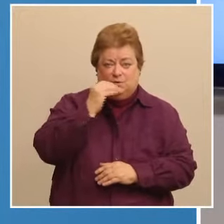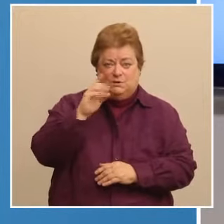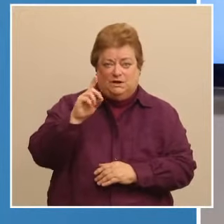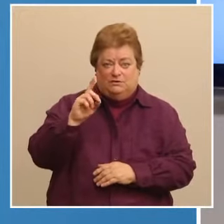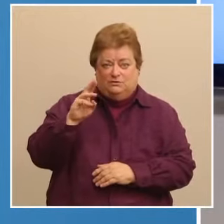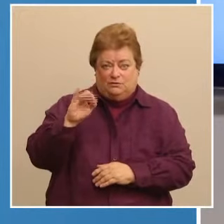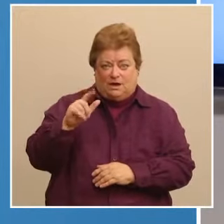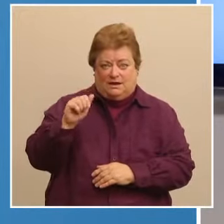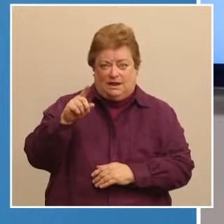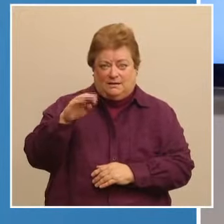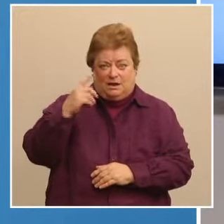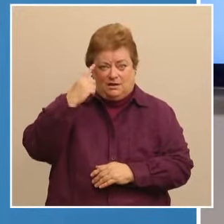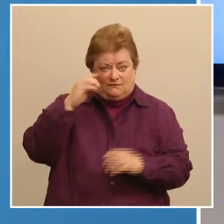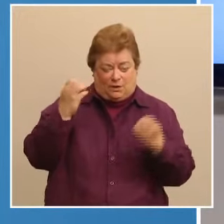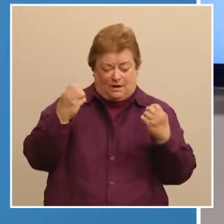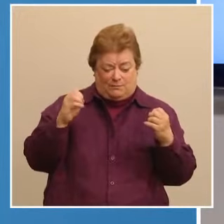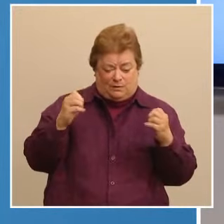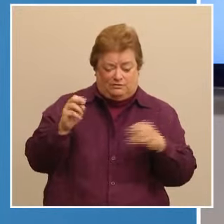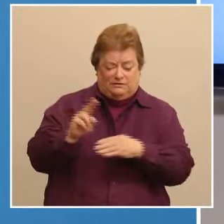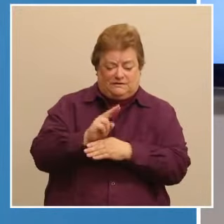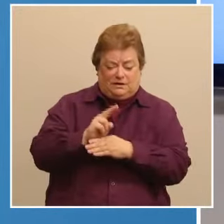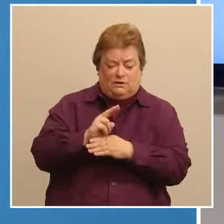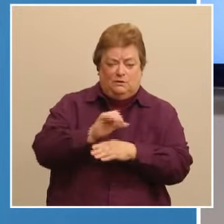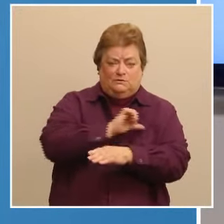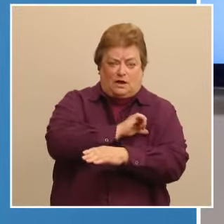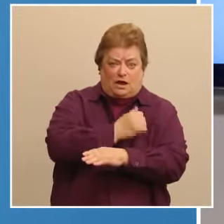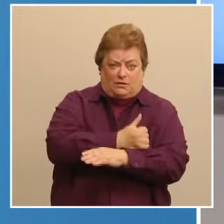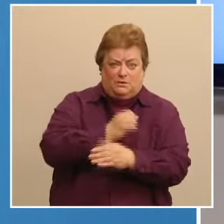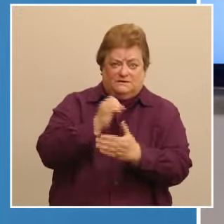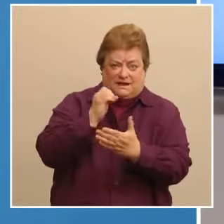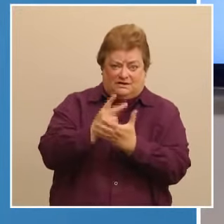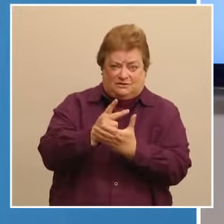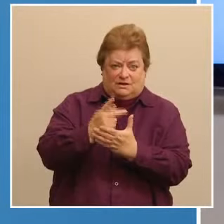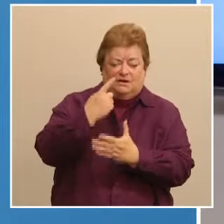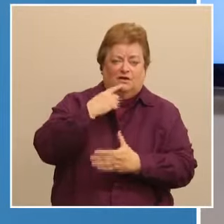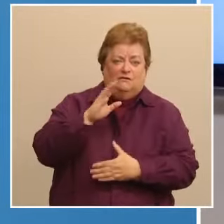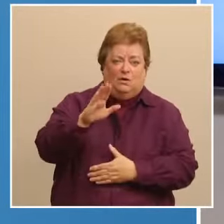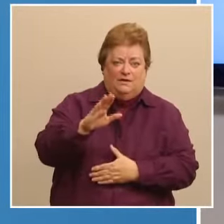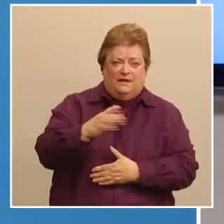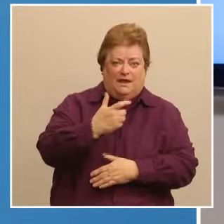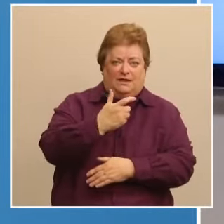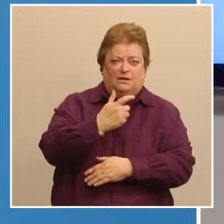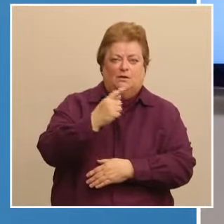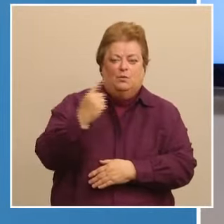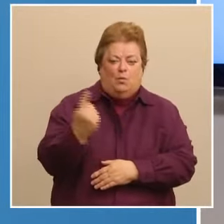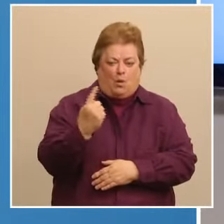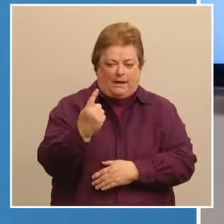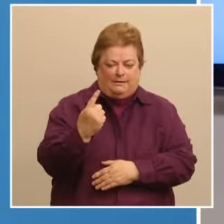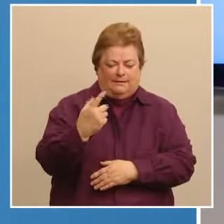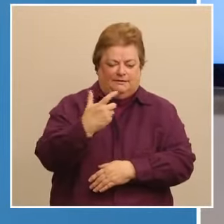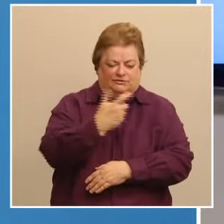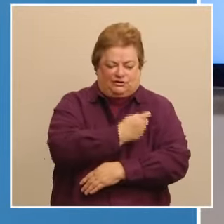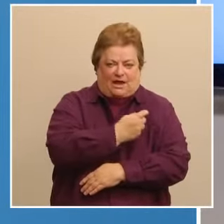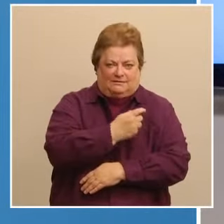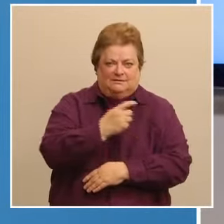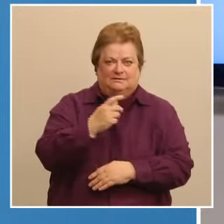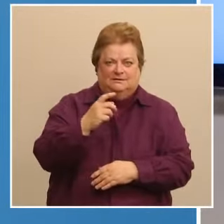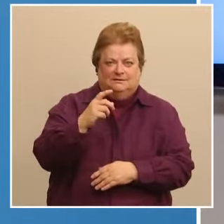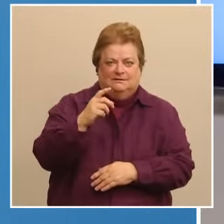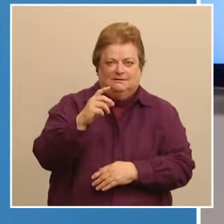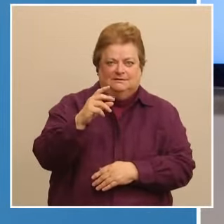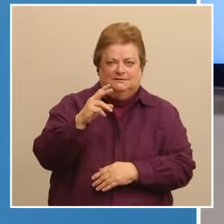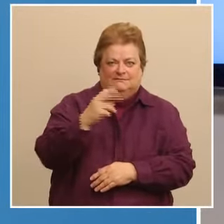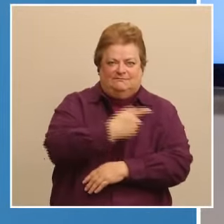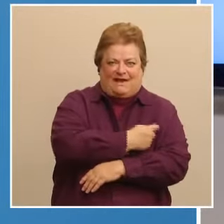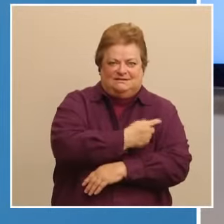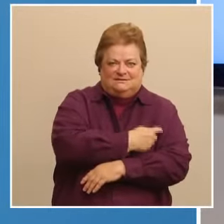Administration for an emergency use authorization for their single-dose COVID-19 vaccine. The FDA will